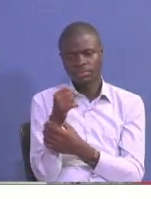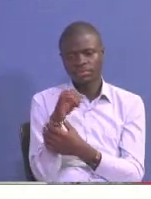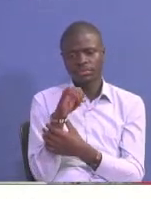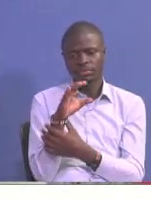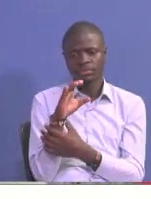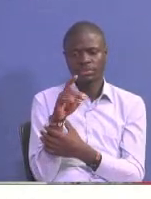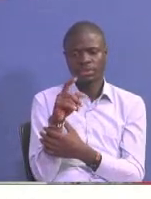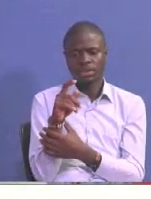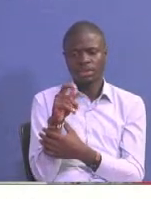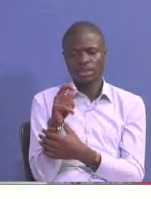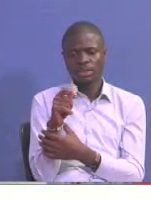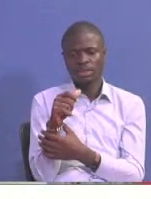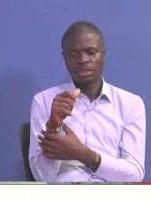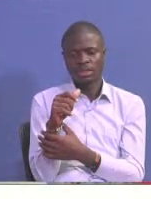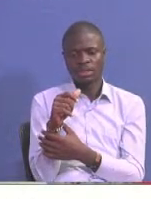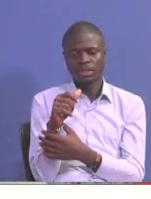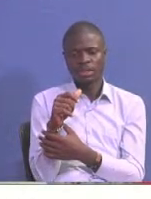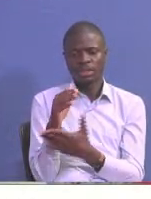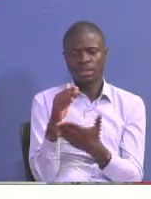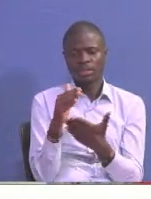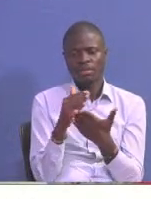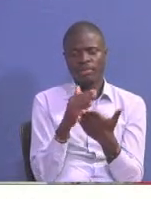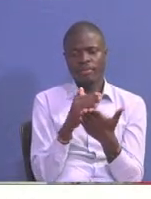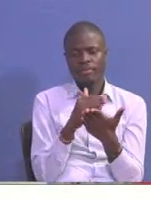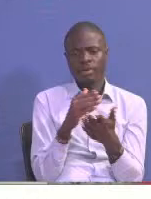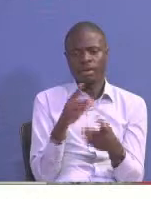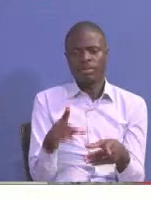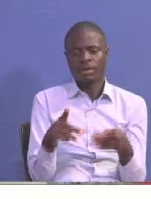ICT program delivery gadgets.